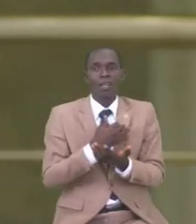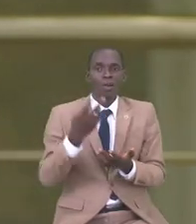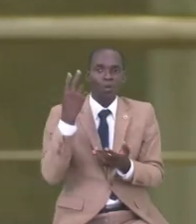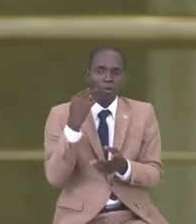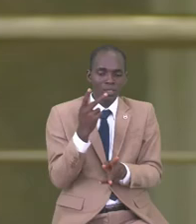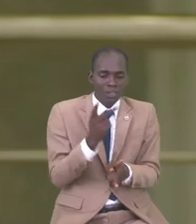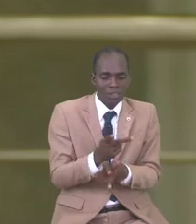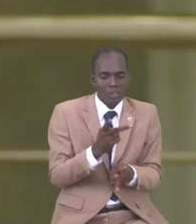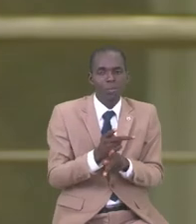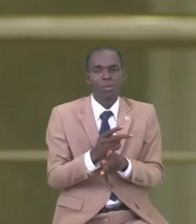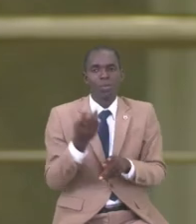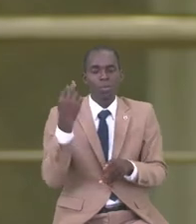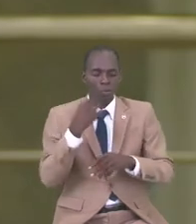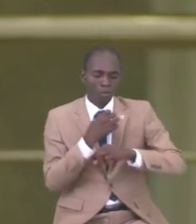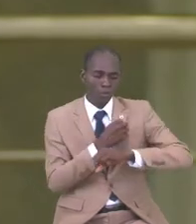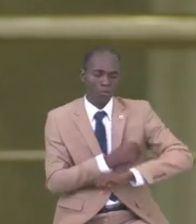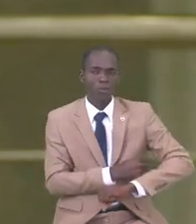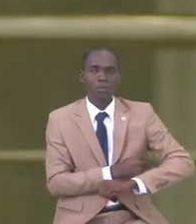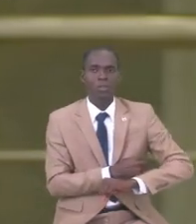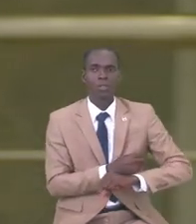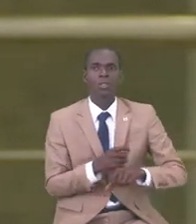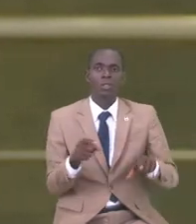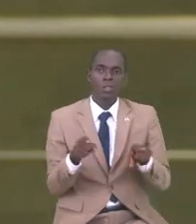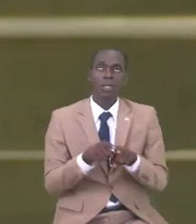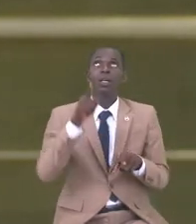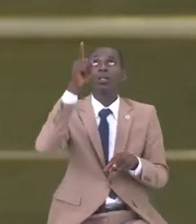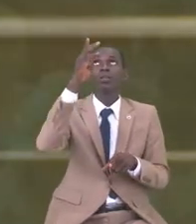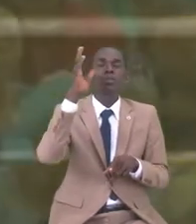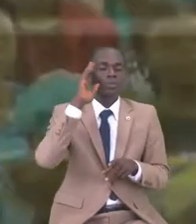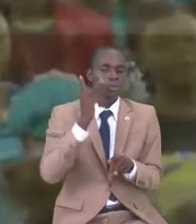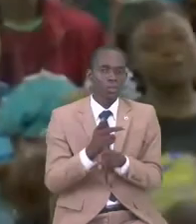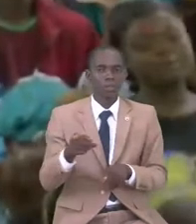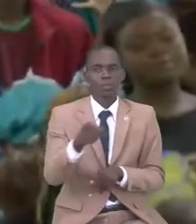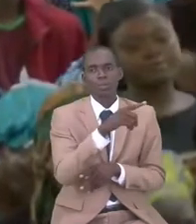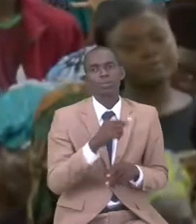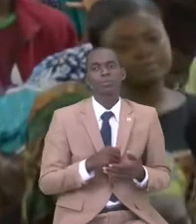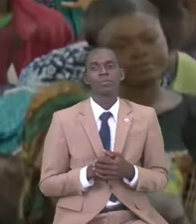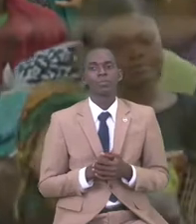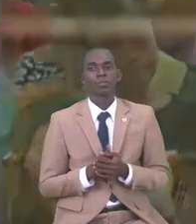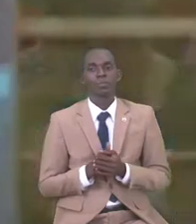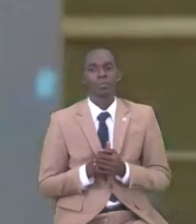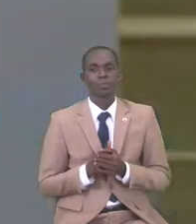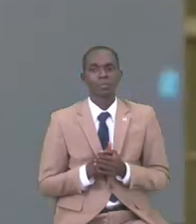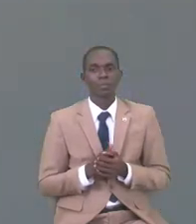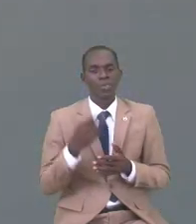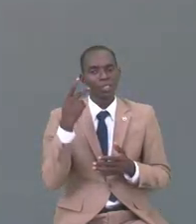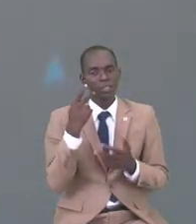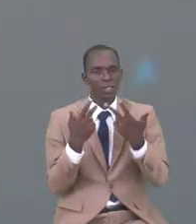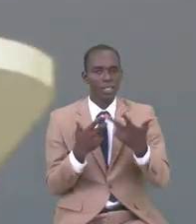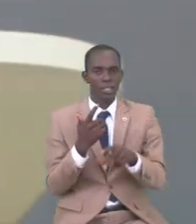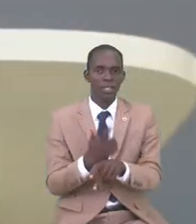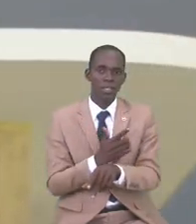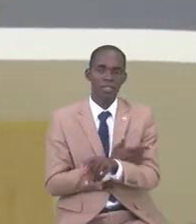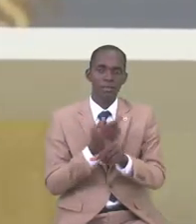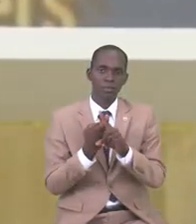was preserved, like God will preserve you. Yeah. Look at three things here.